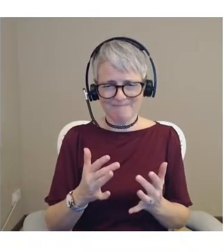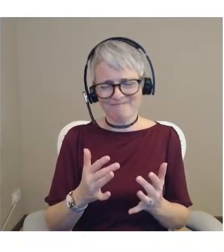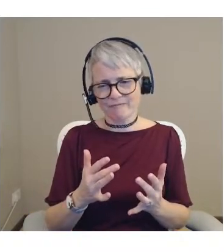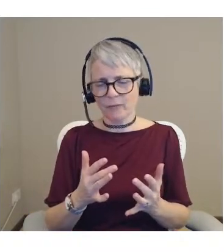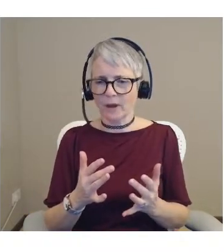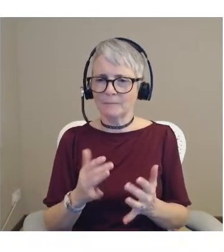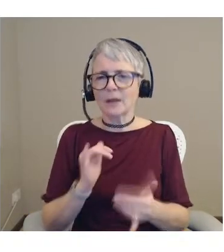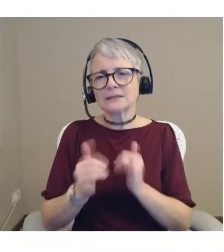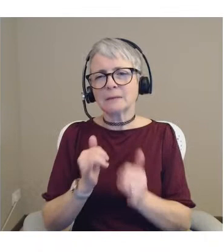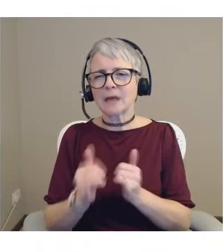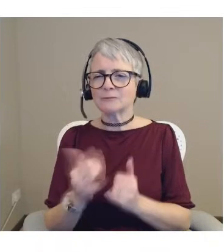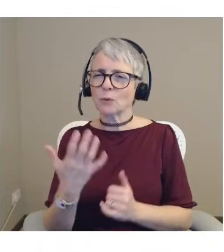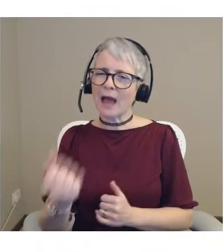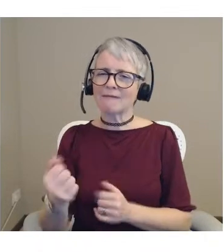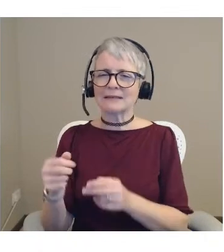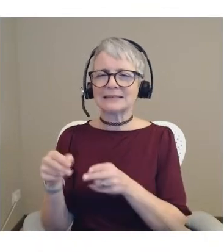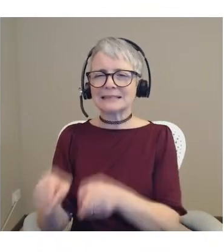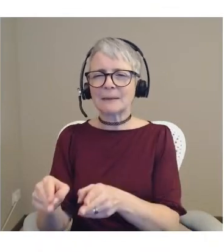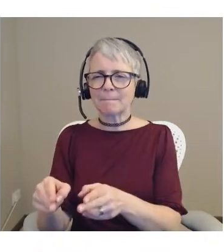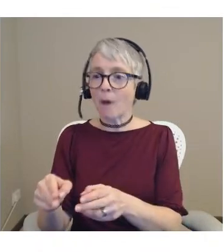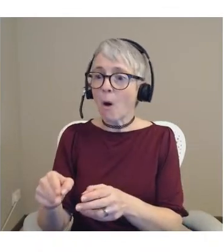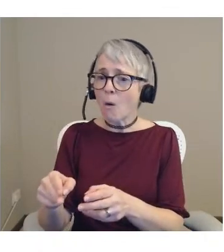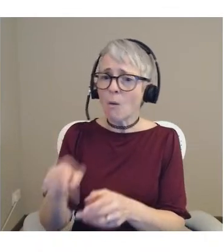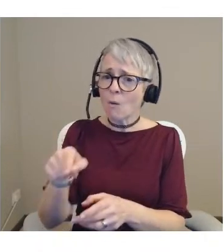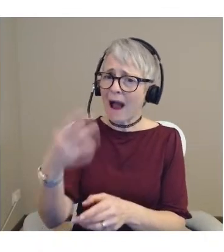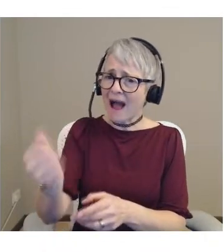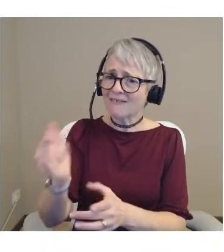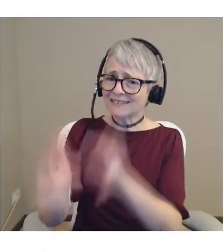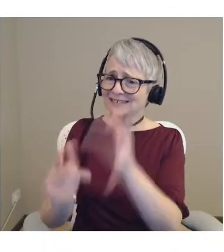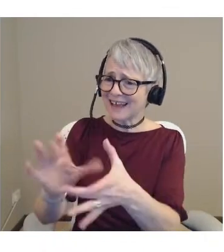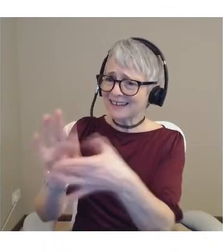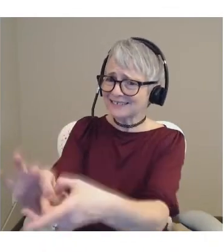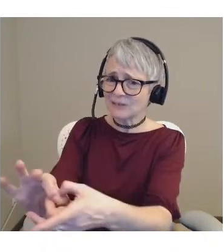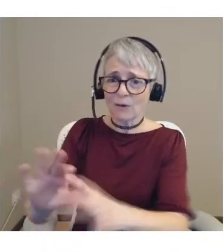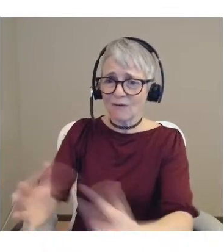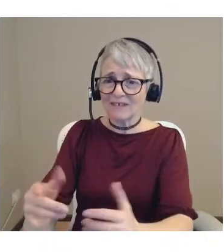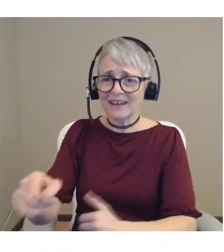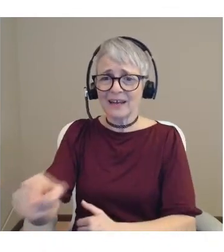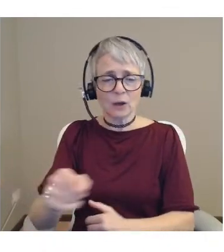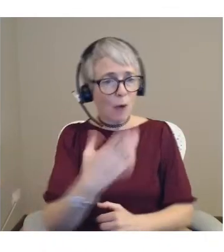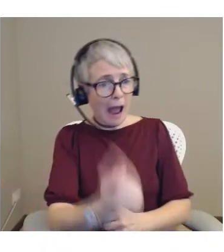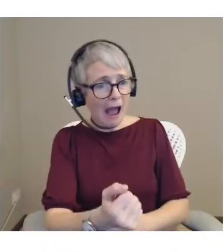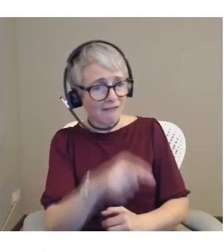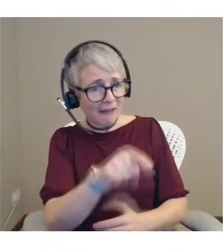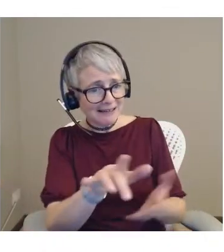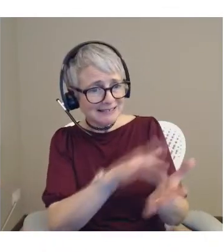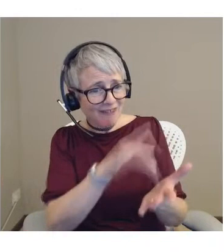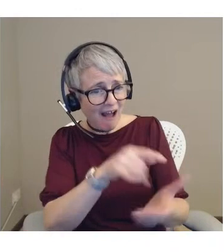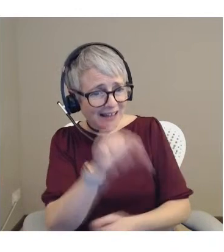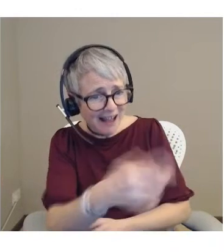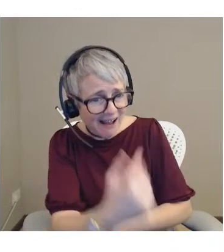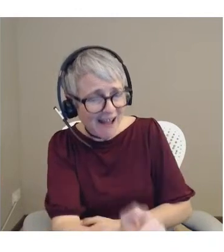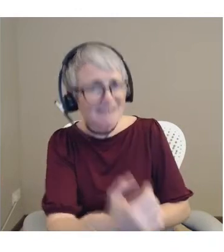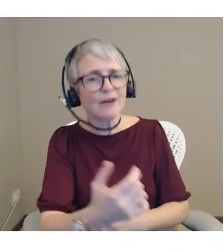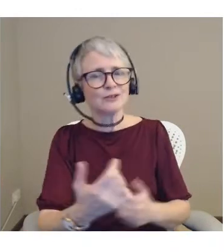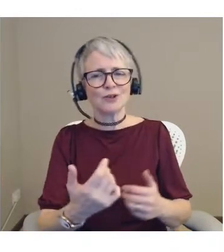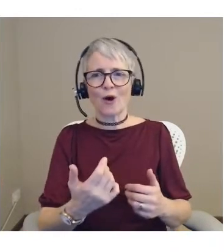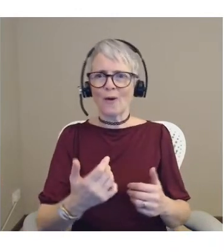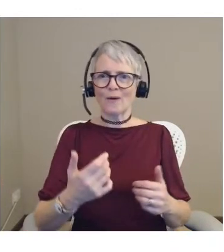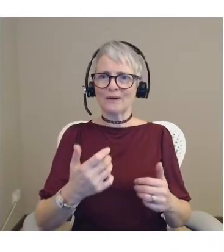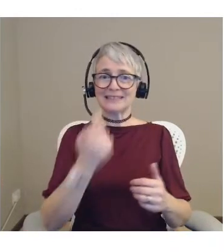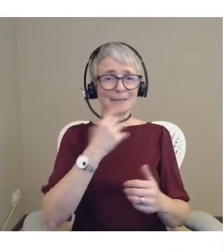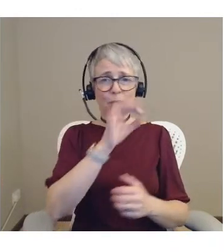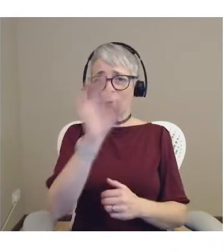you connected to the internet? Do you have this type of a device that can access the internet, and so on? And then I